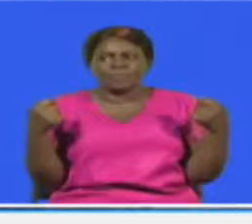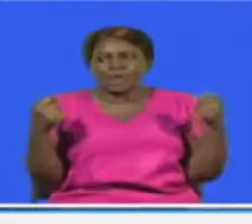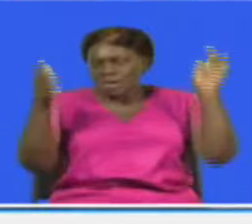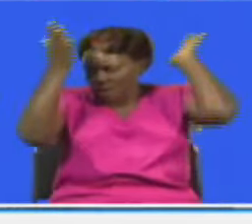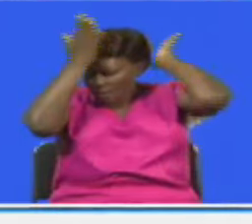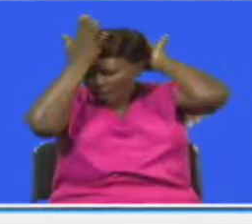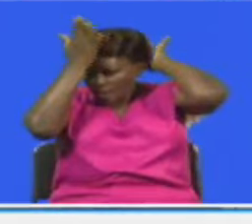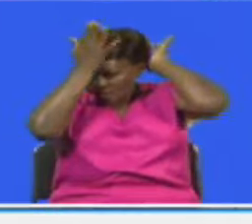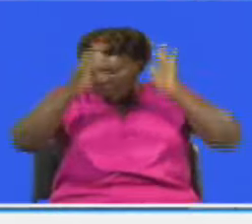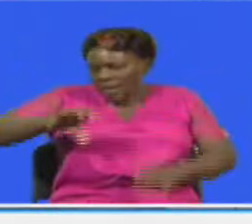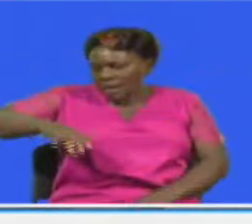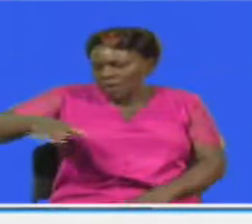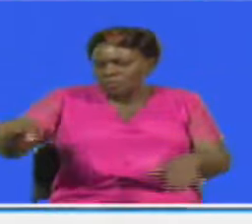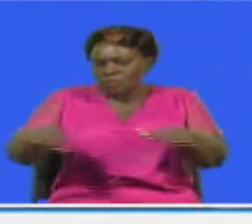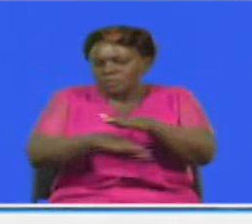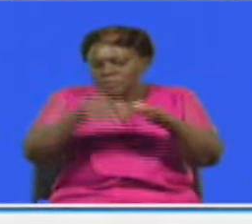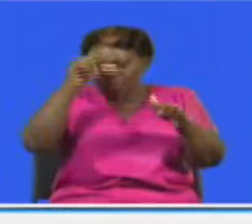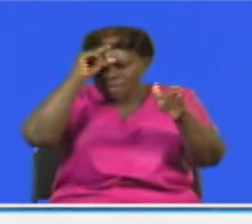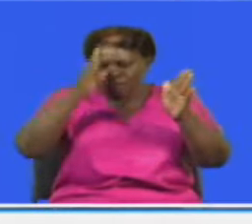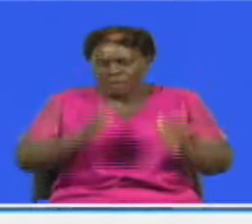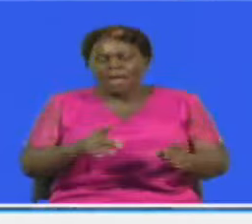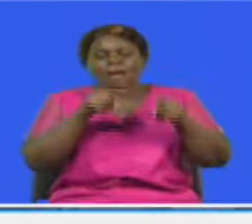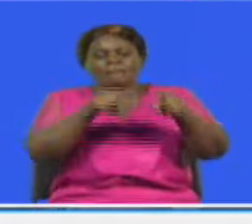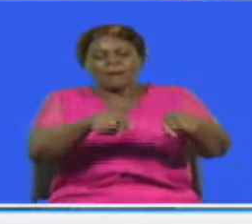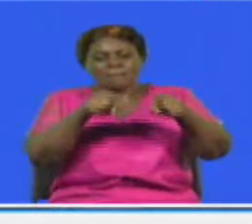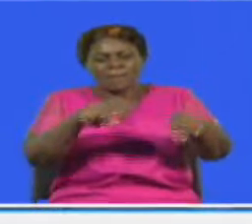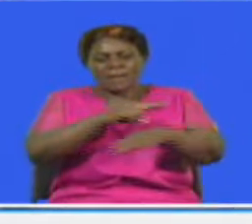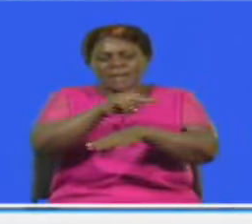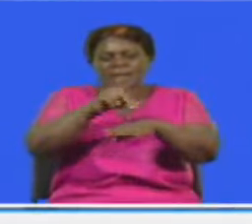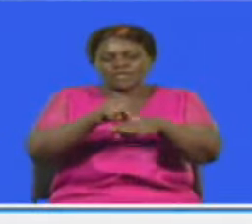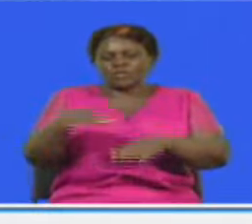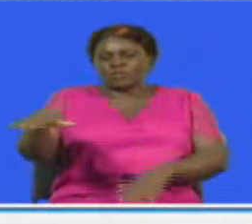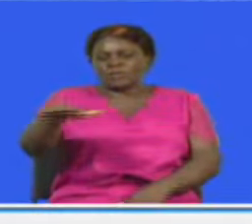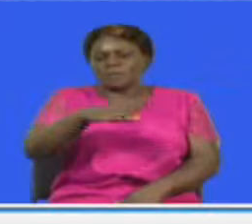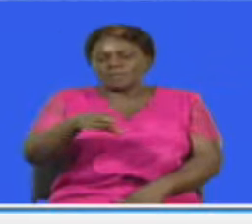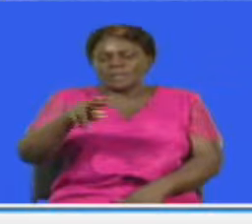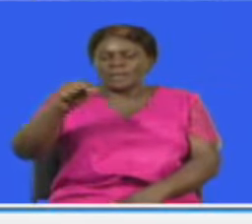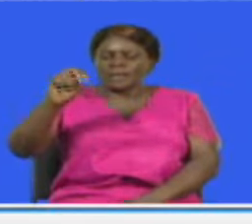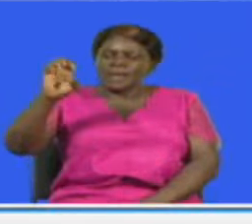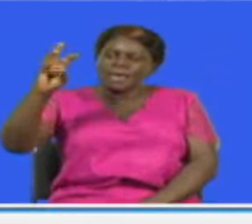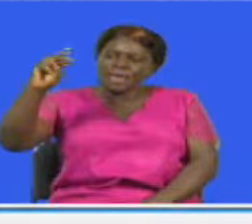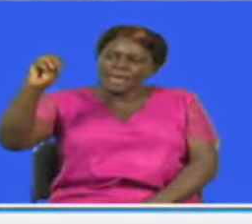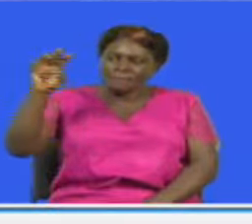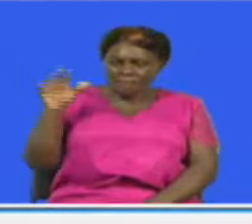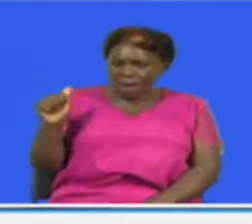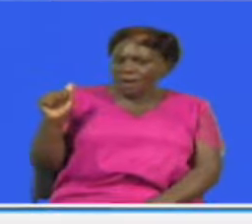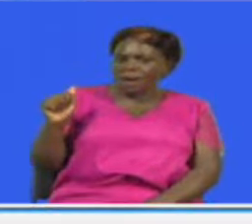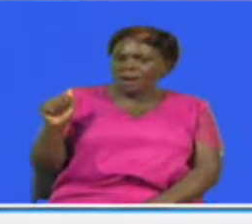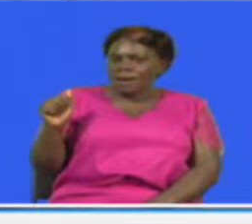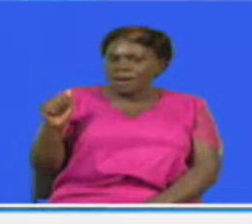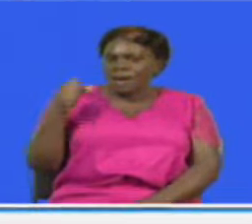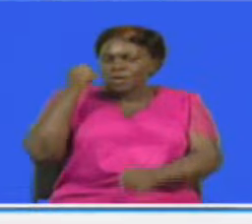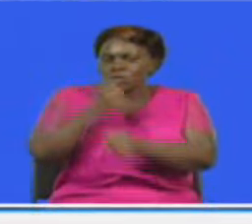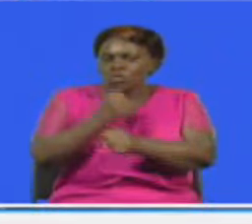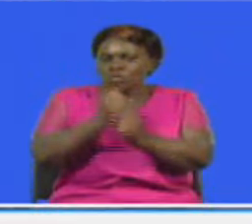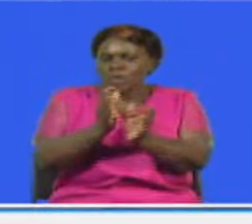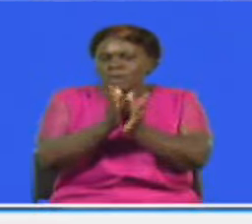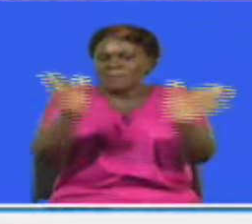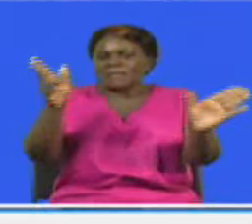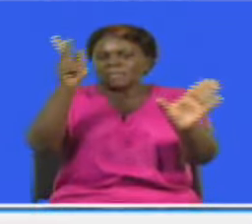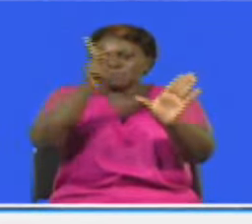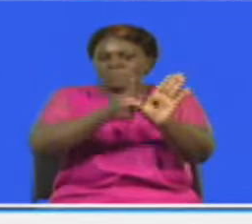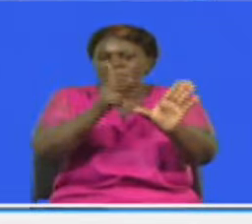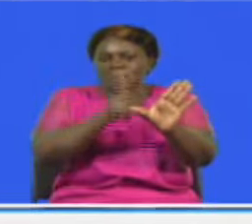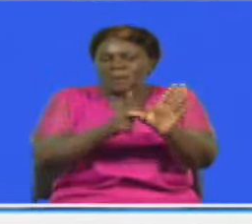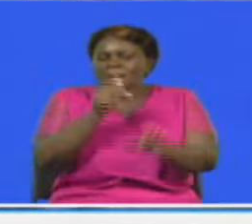Kakamega County Deputy Governor Ayub Savula blamed the National Environmental Management Authority NEMA for conducting public